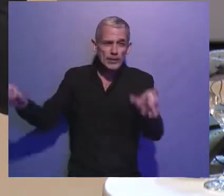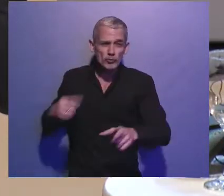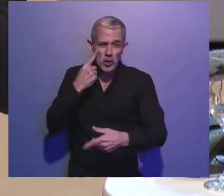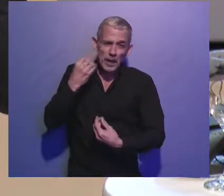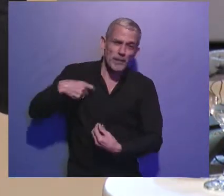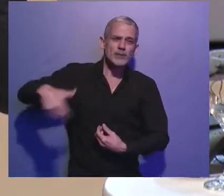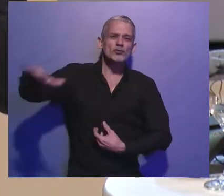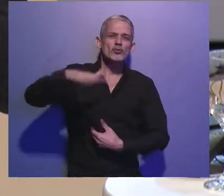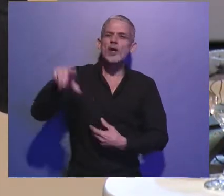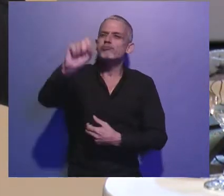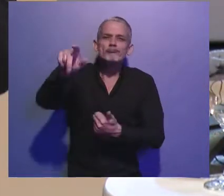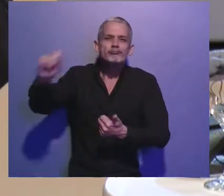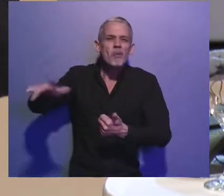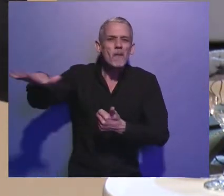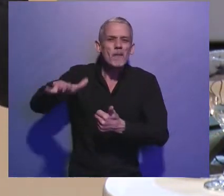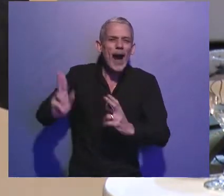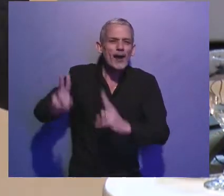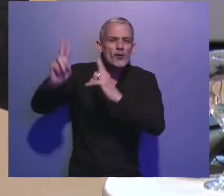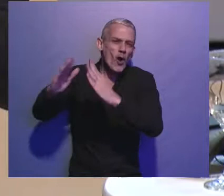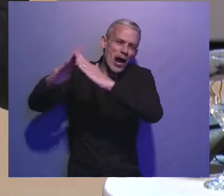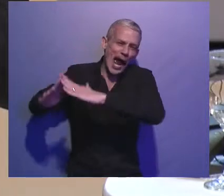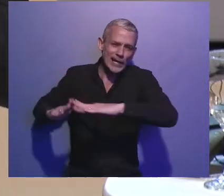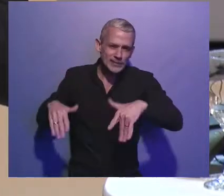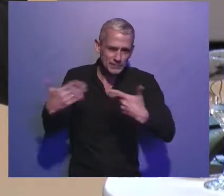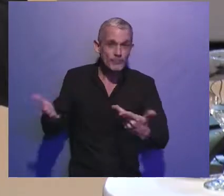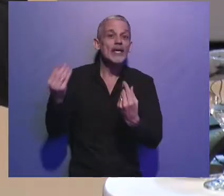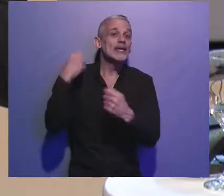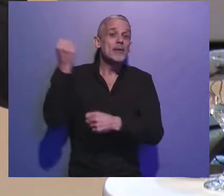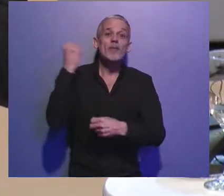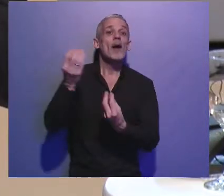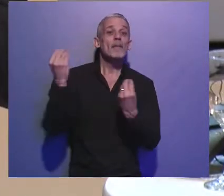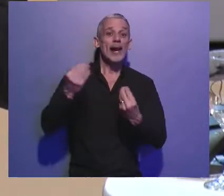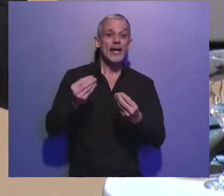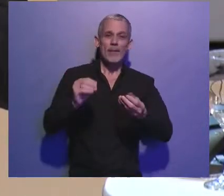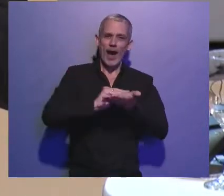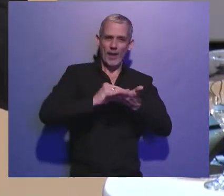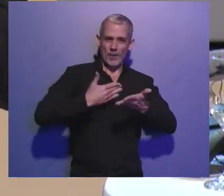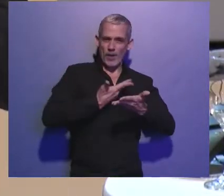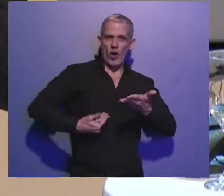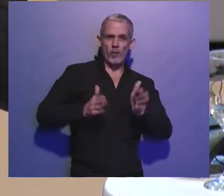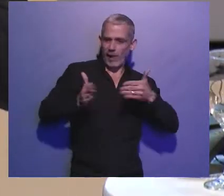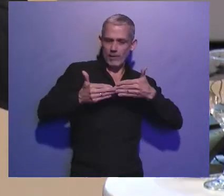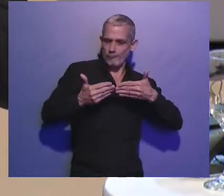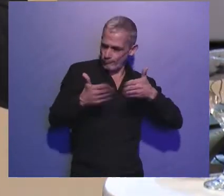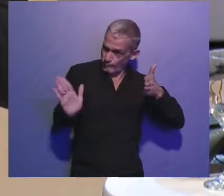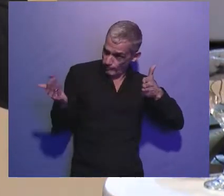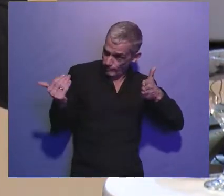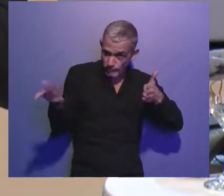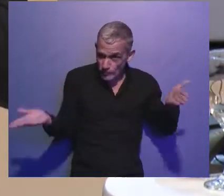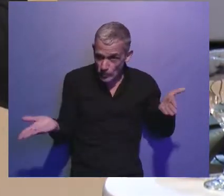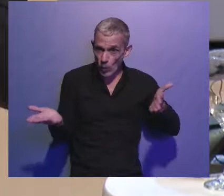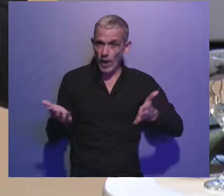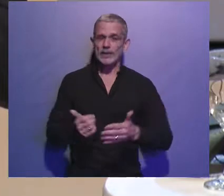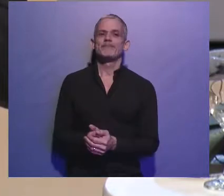a real disclosure of the administration. Another commitment deals with the concerns about